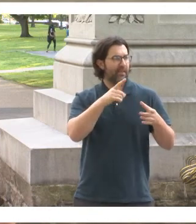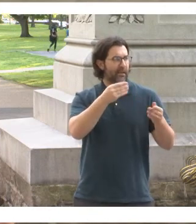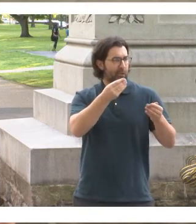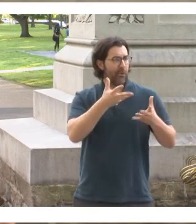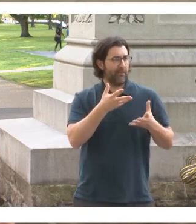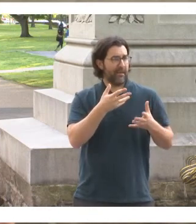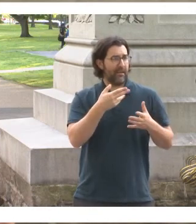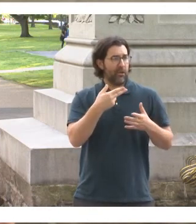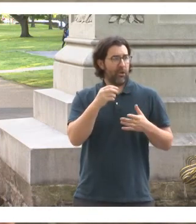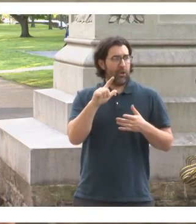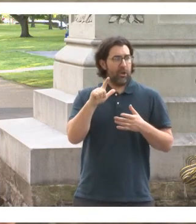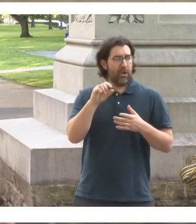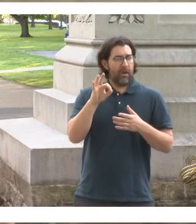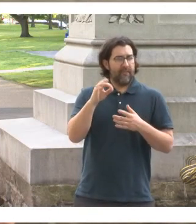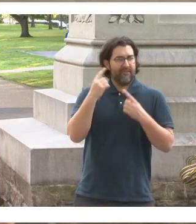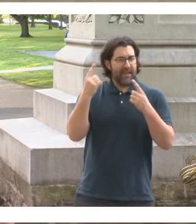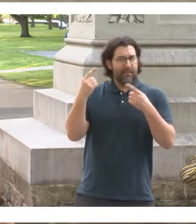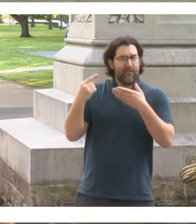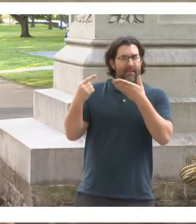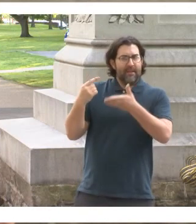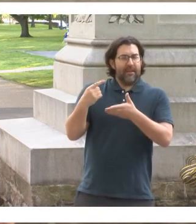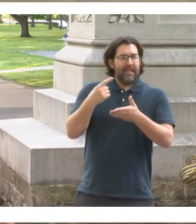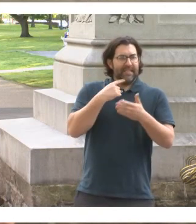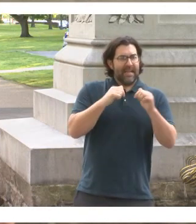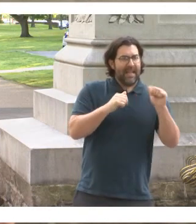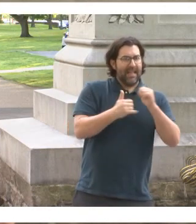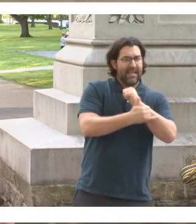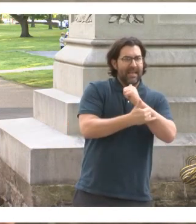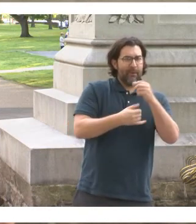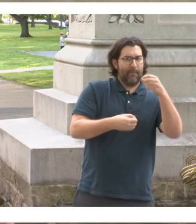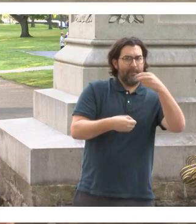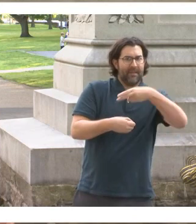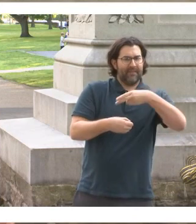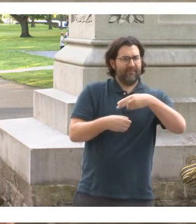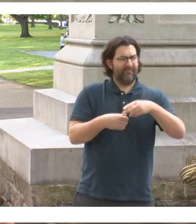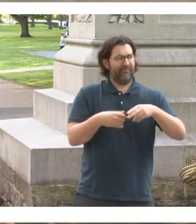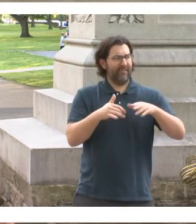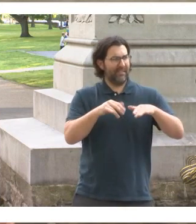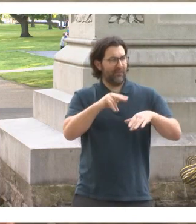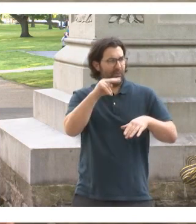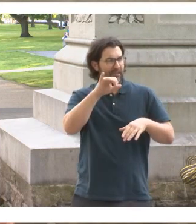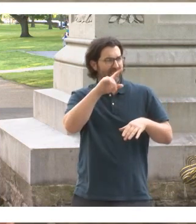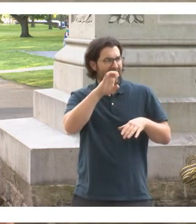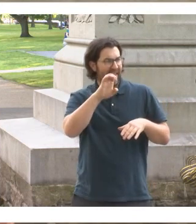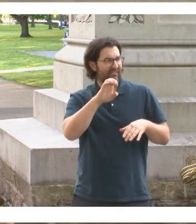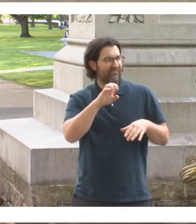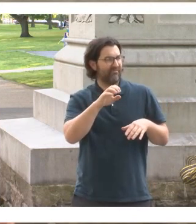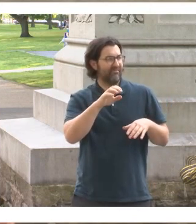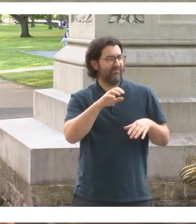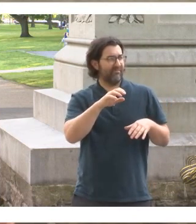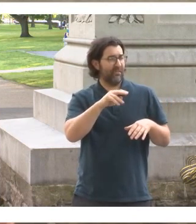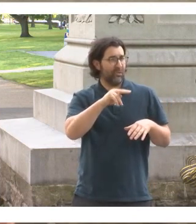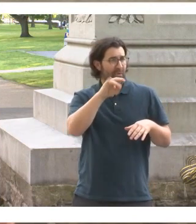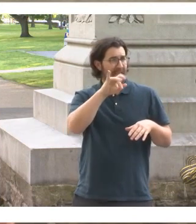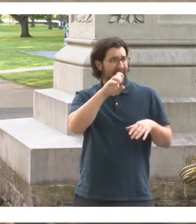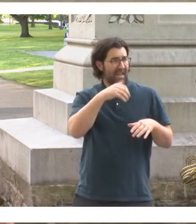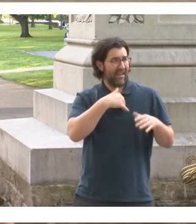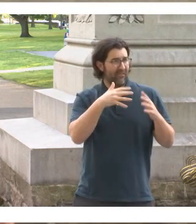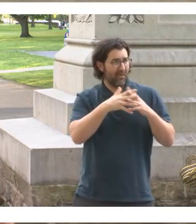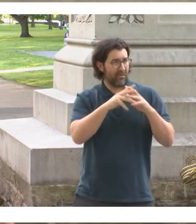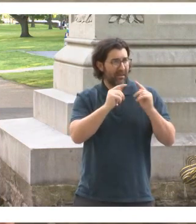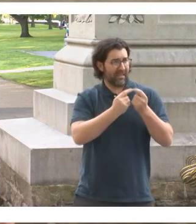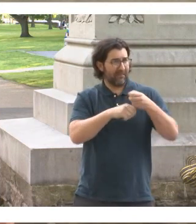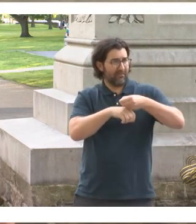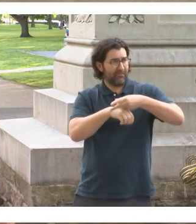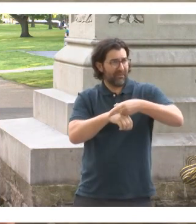was at the Hall of Fame, that Allegheny County beat them. And I said, that's the north side. I said, the north side had a football team that